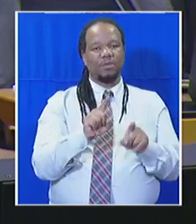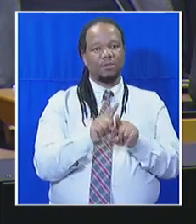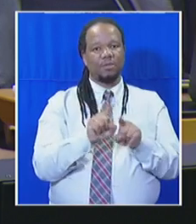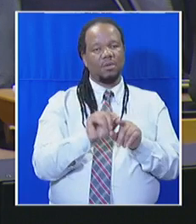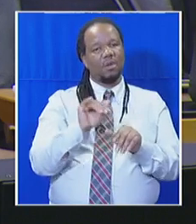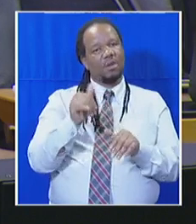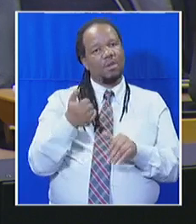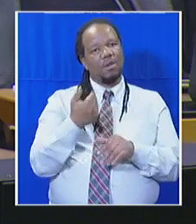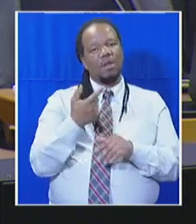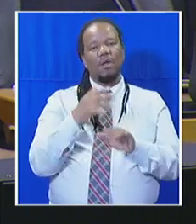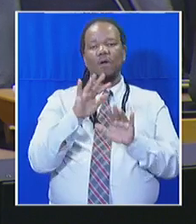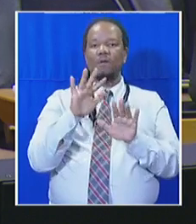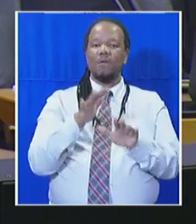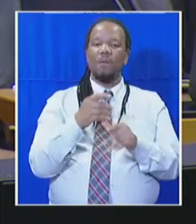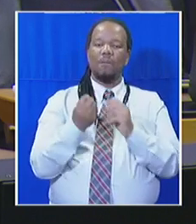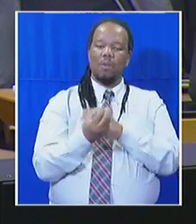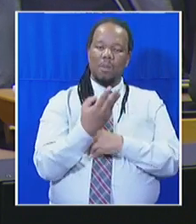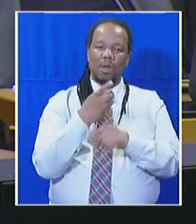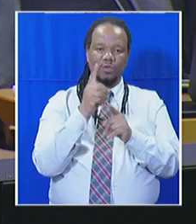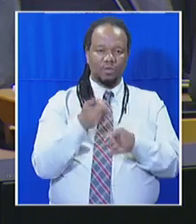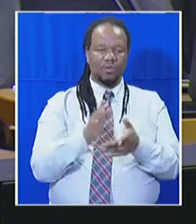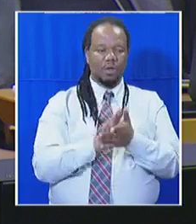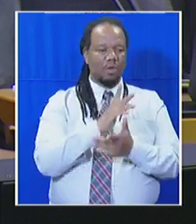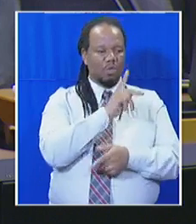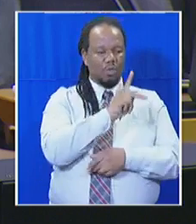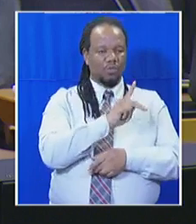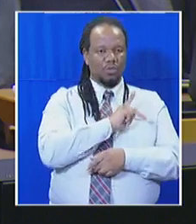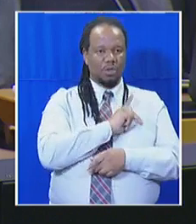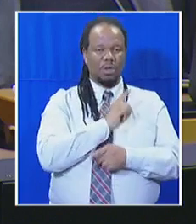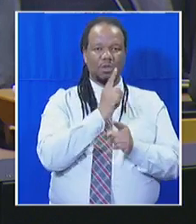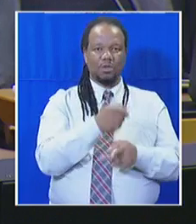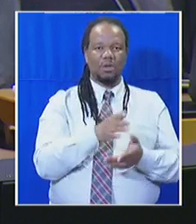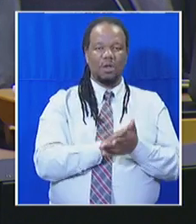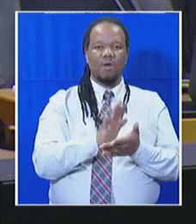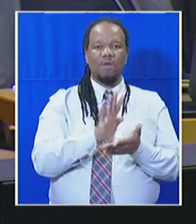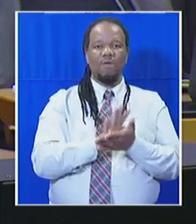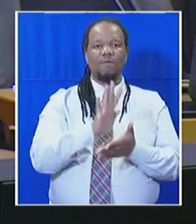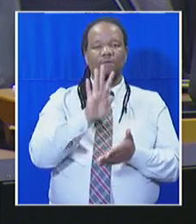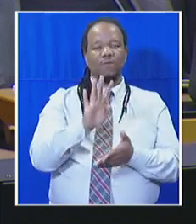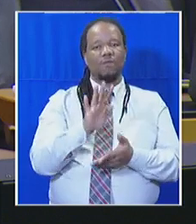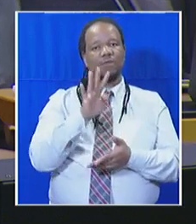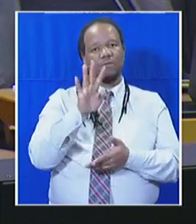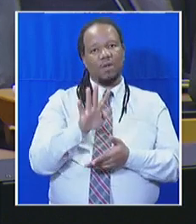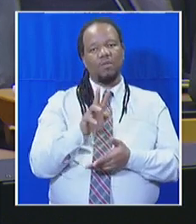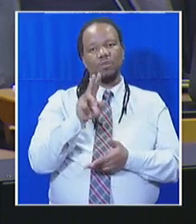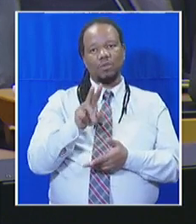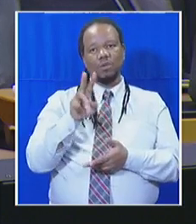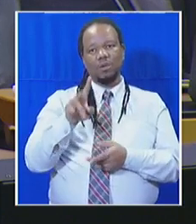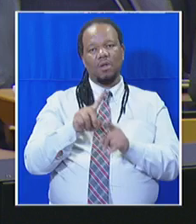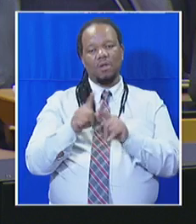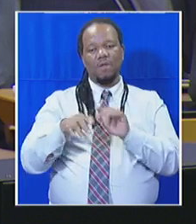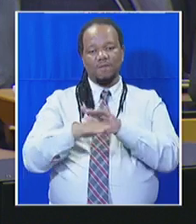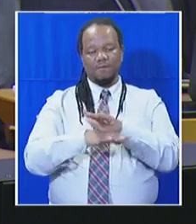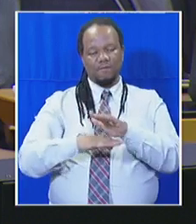19,589 teachers in Mpumalanga and KwaZulu-Natal, and a further 14,923 on foundation phase resource